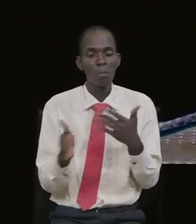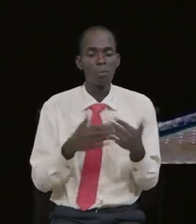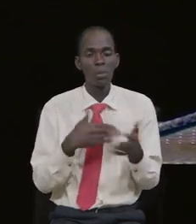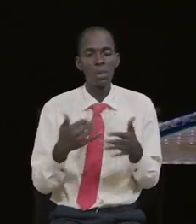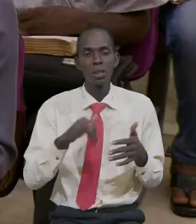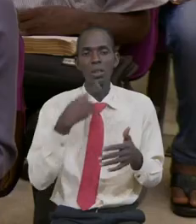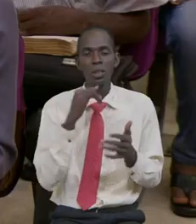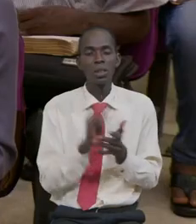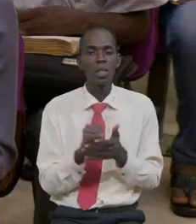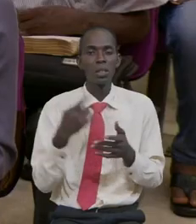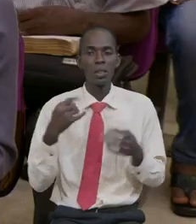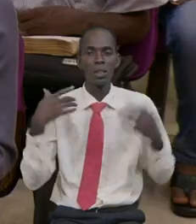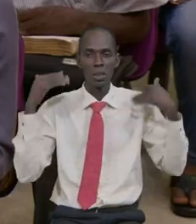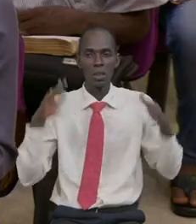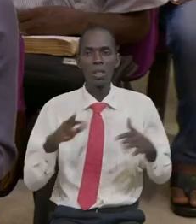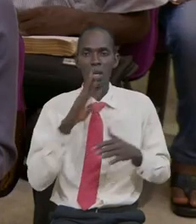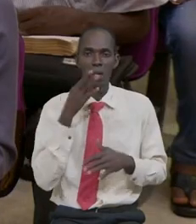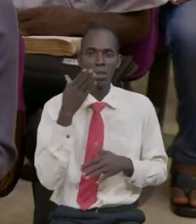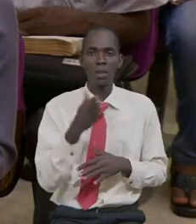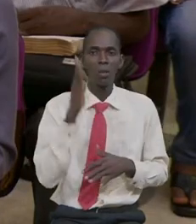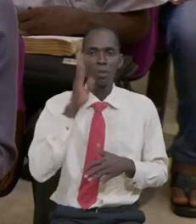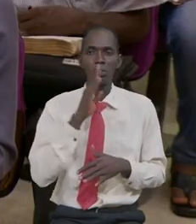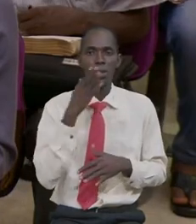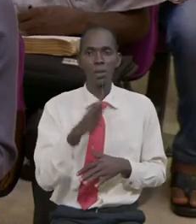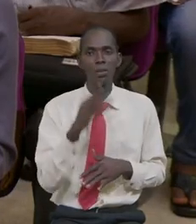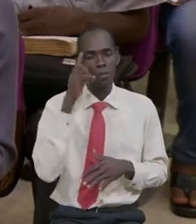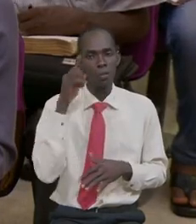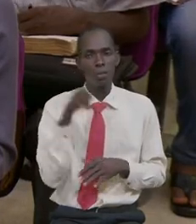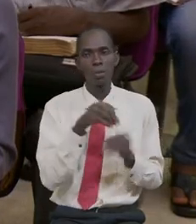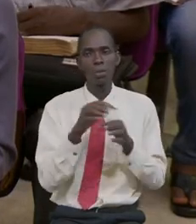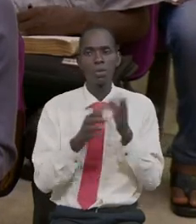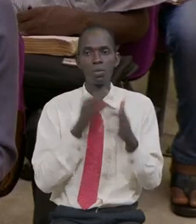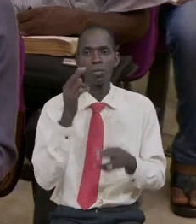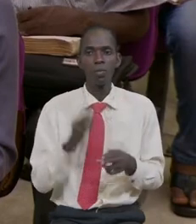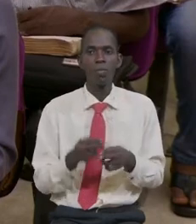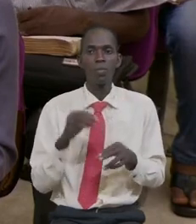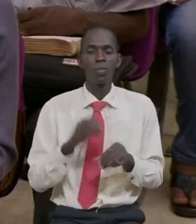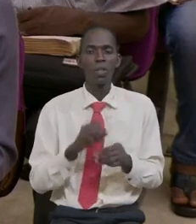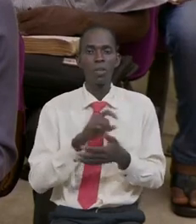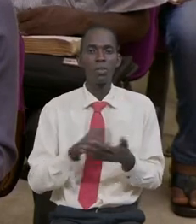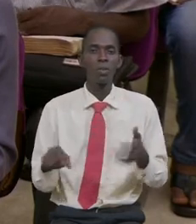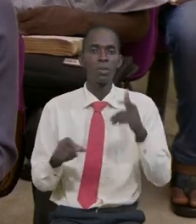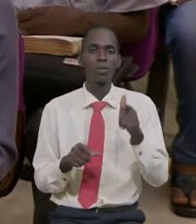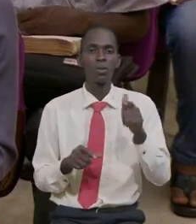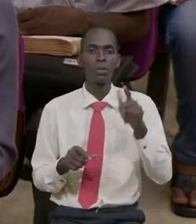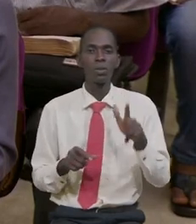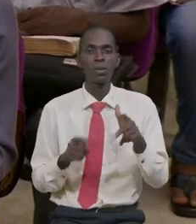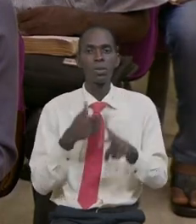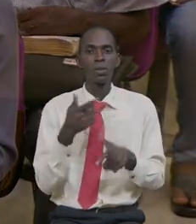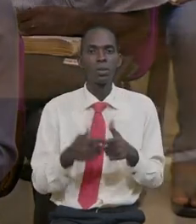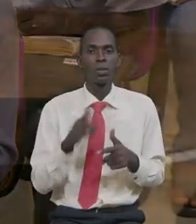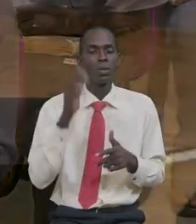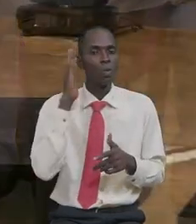in Jesus' name. We're looking at the next verse there, verse 23. In verse 23, then was the